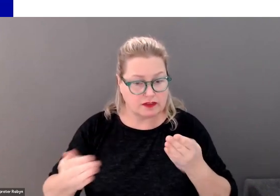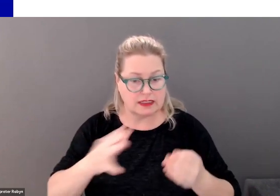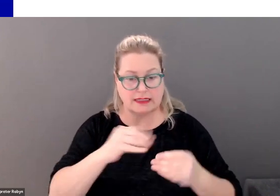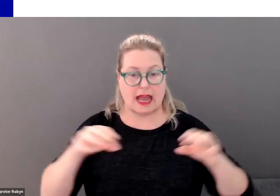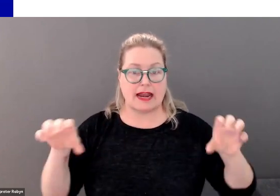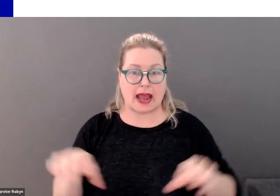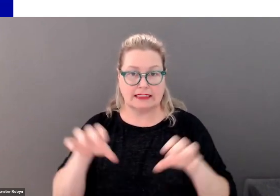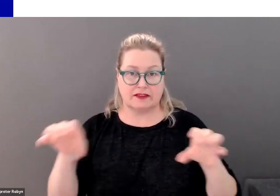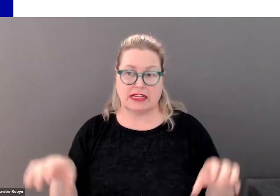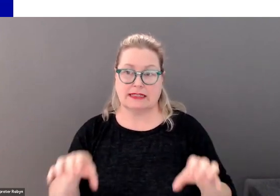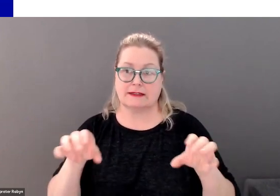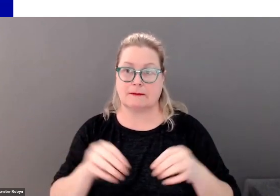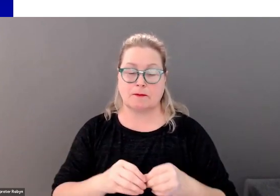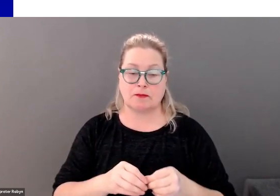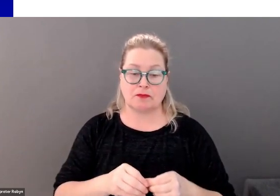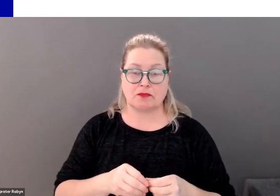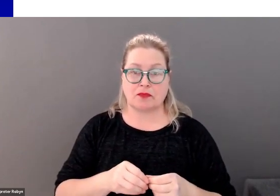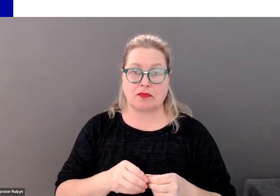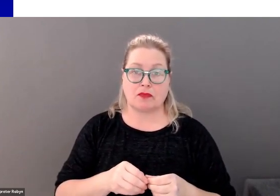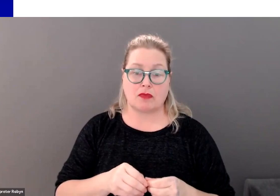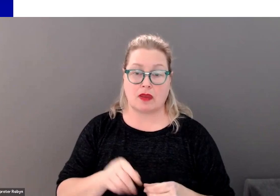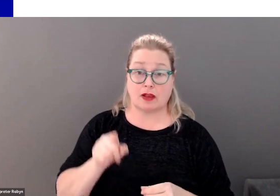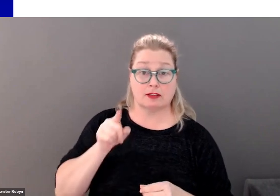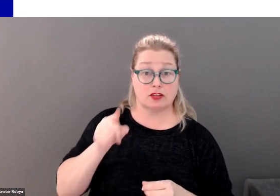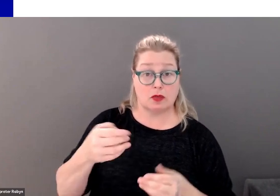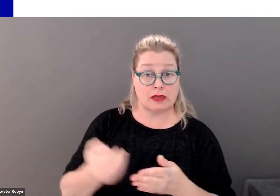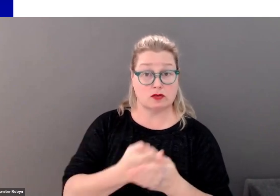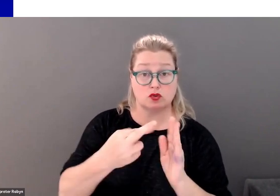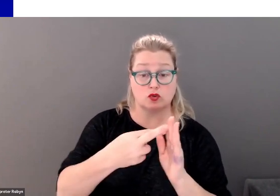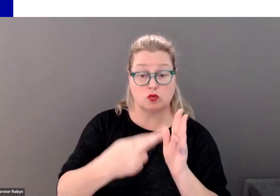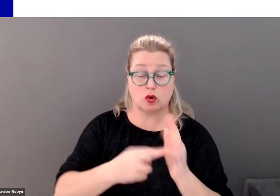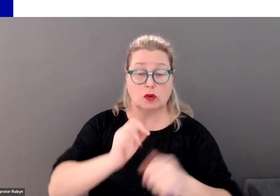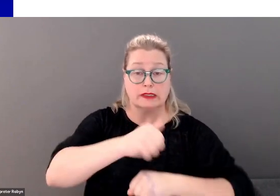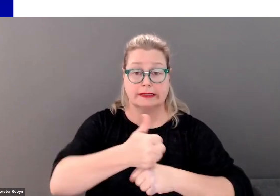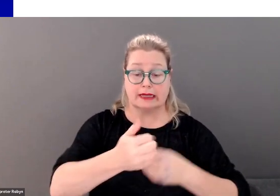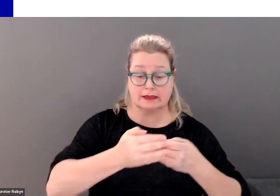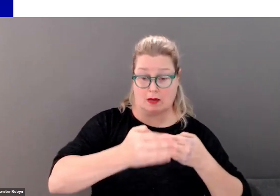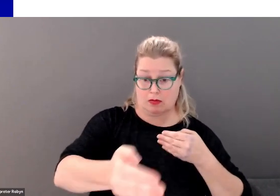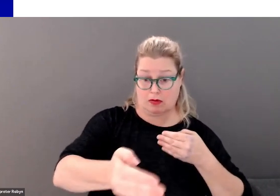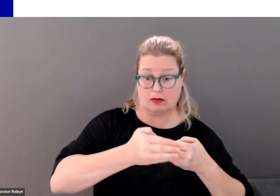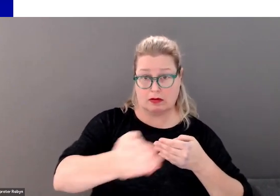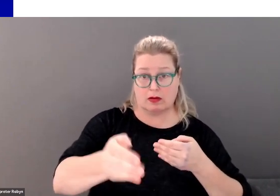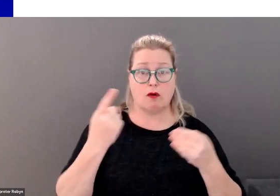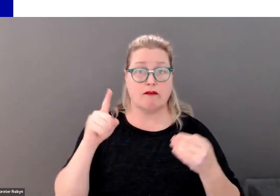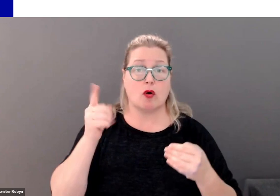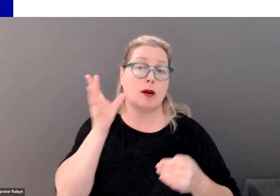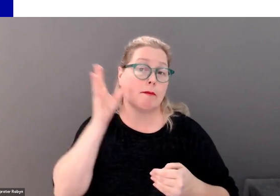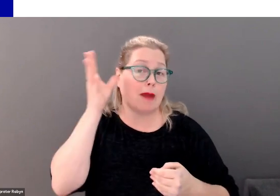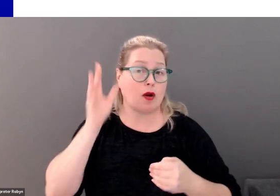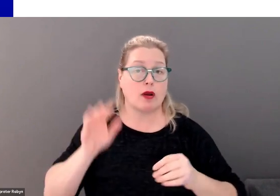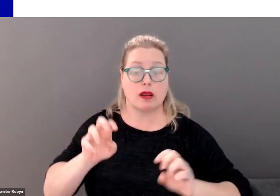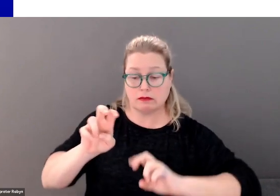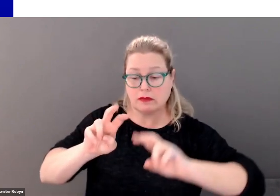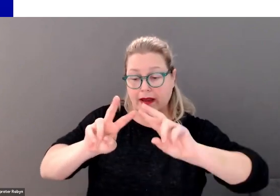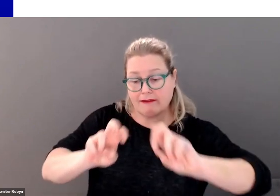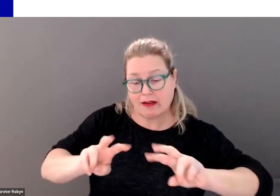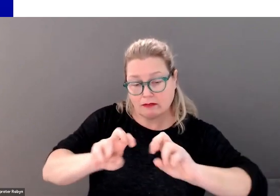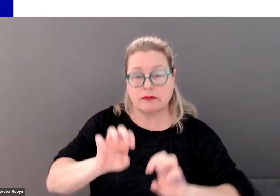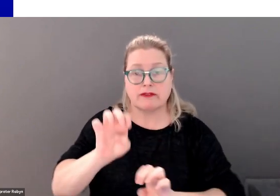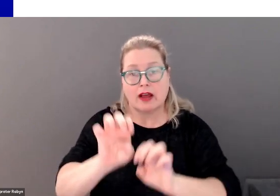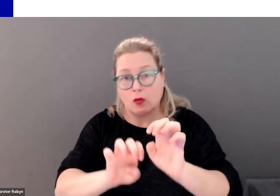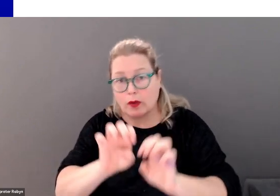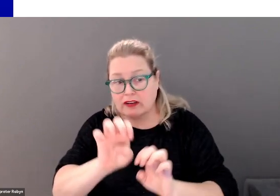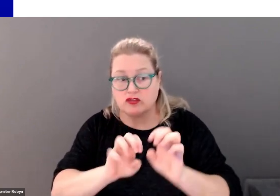the provision sets forth procedures for parent evaluations. Specifically, parent